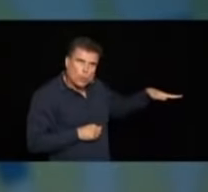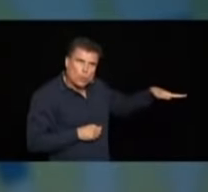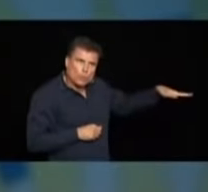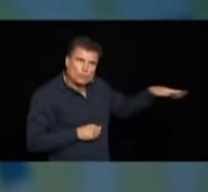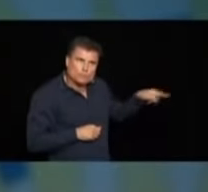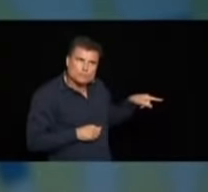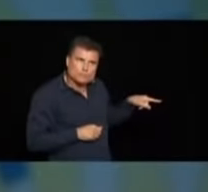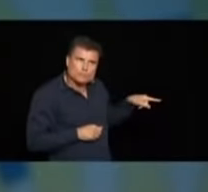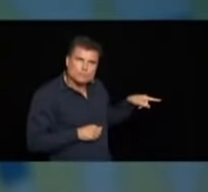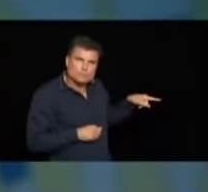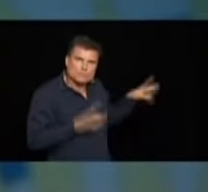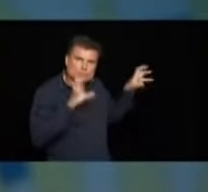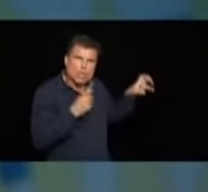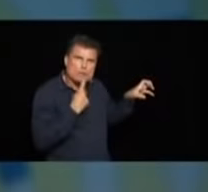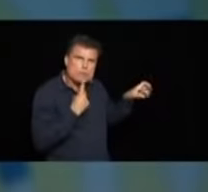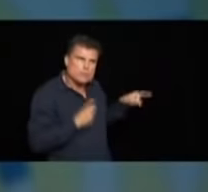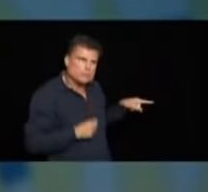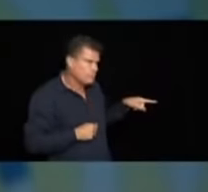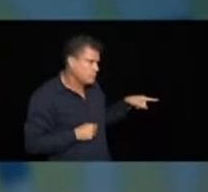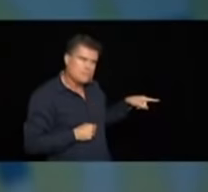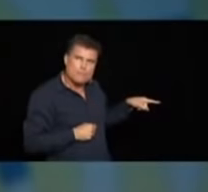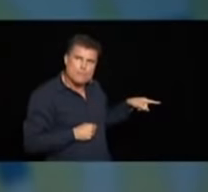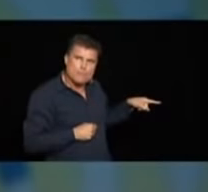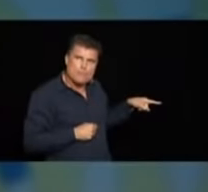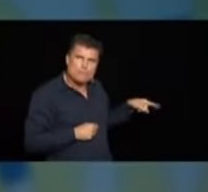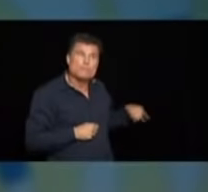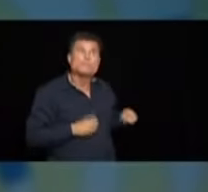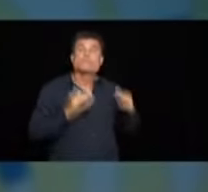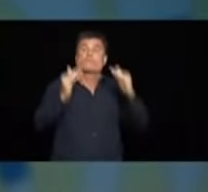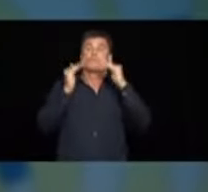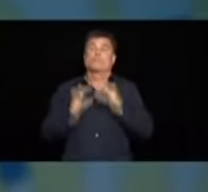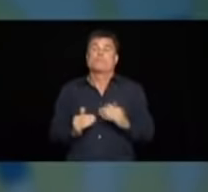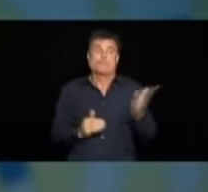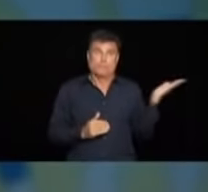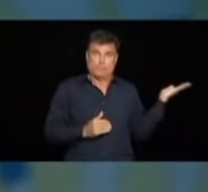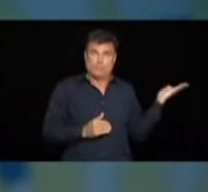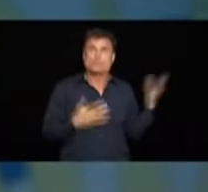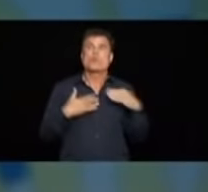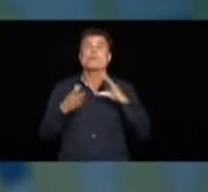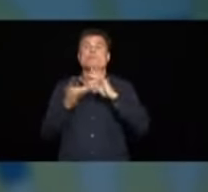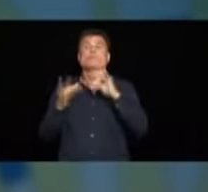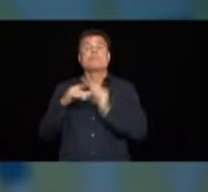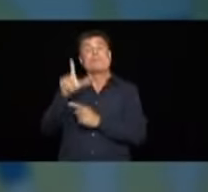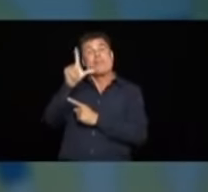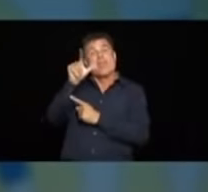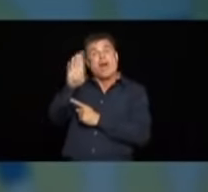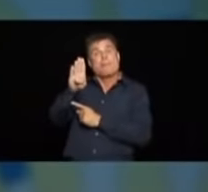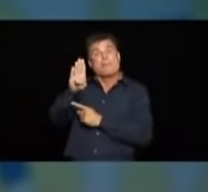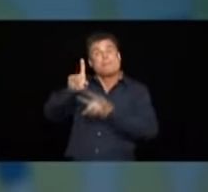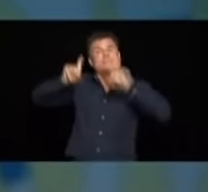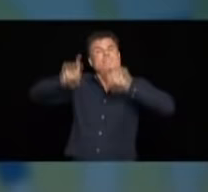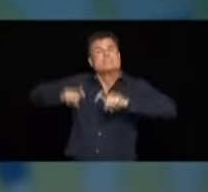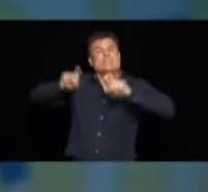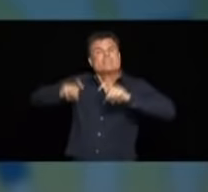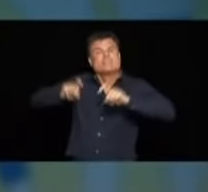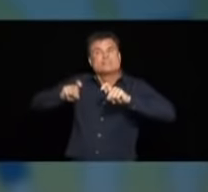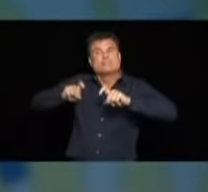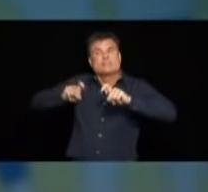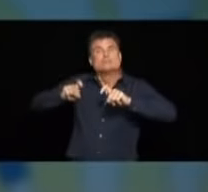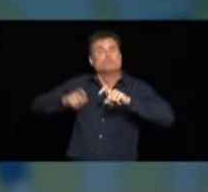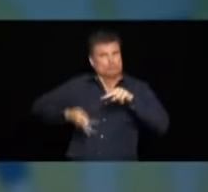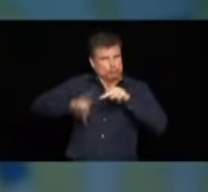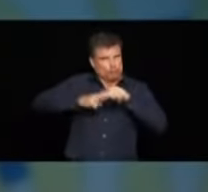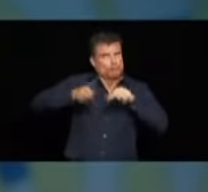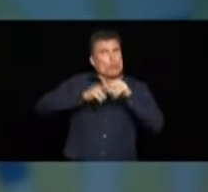Finally, or almost finally, I do want to also talk about our lab testing. I mentioned that we've been doing the highest number of tests per day that